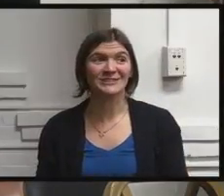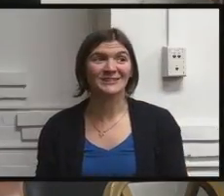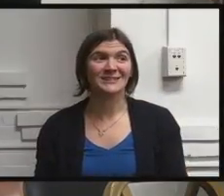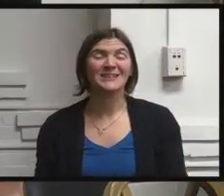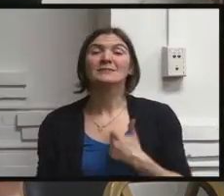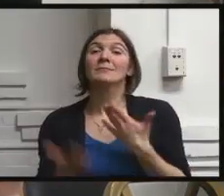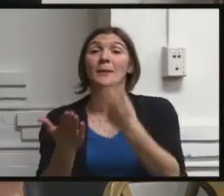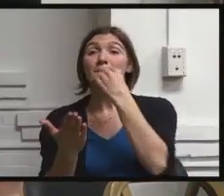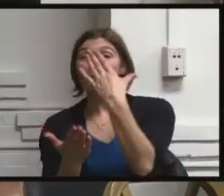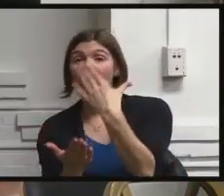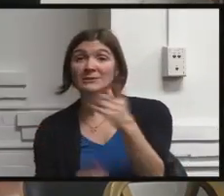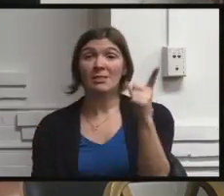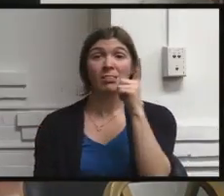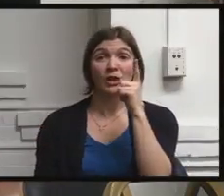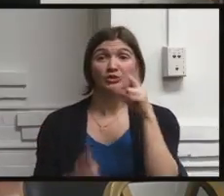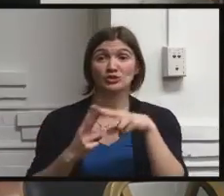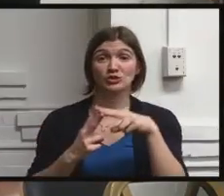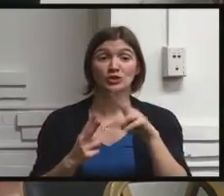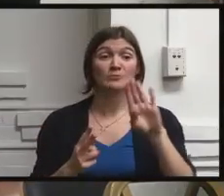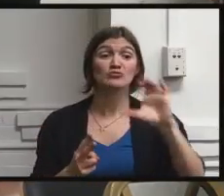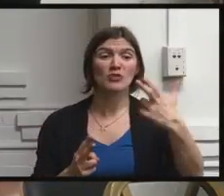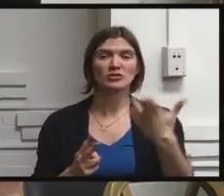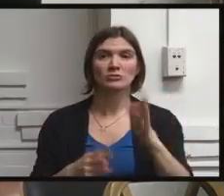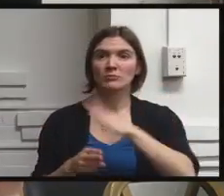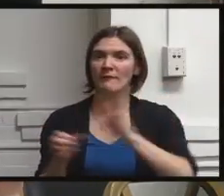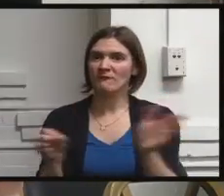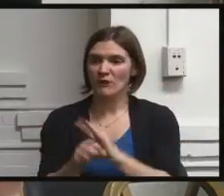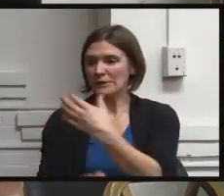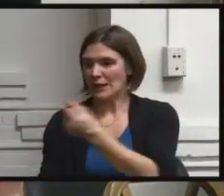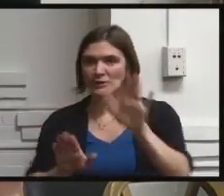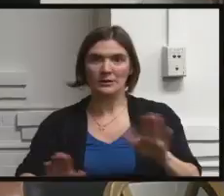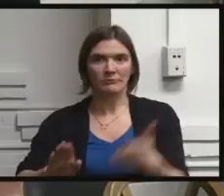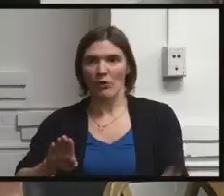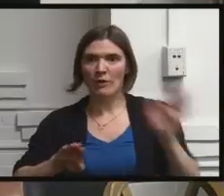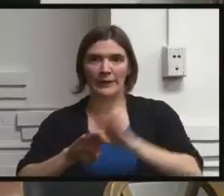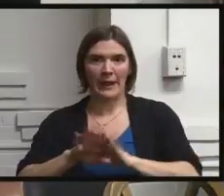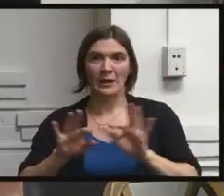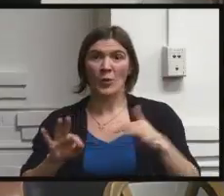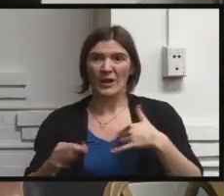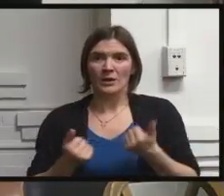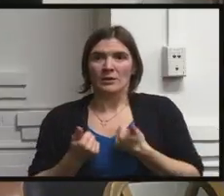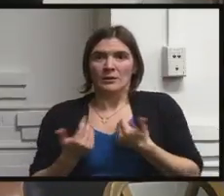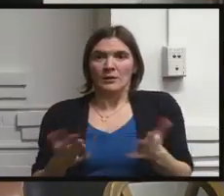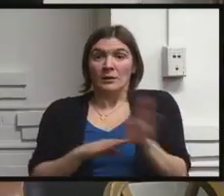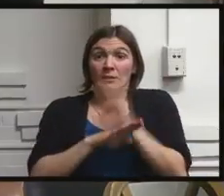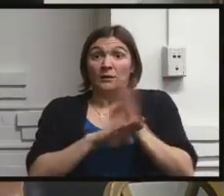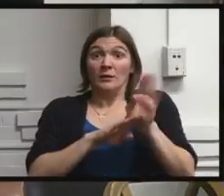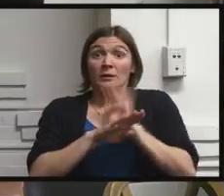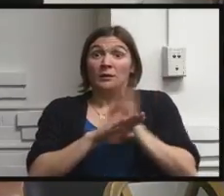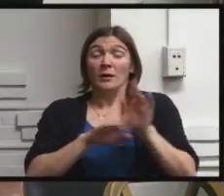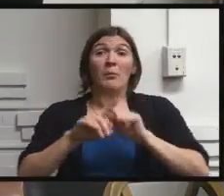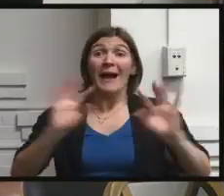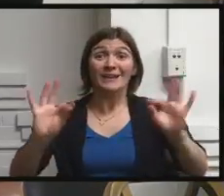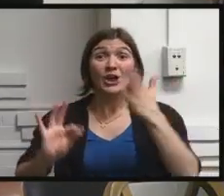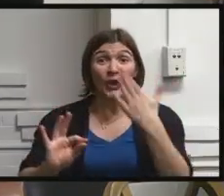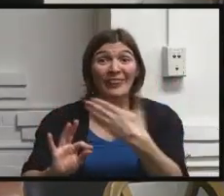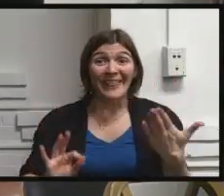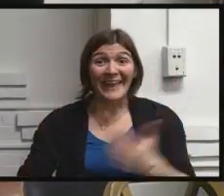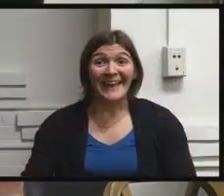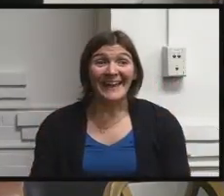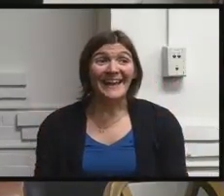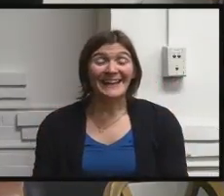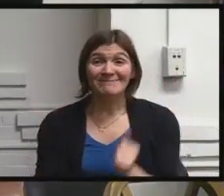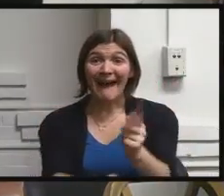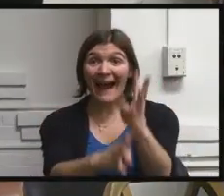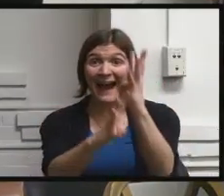we offer breakfast and lunch and brunch all weekend, and we are really exhausted from being busy, but it's a good kind of exhausted. It's good.